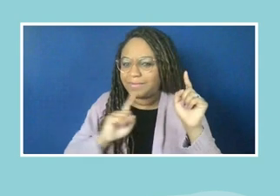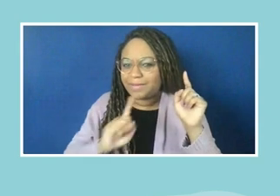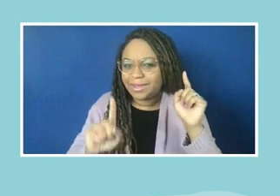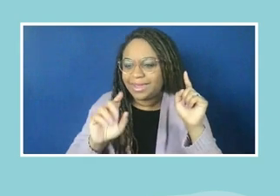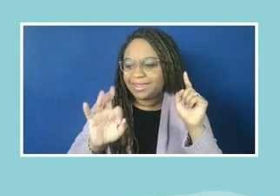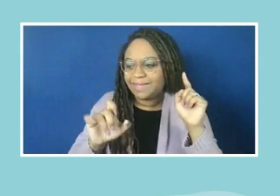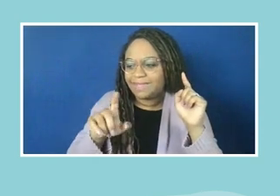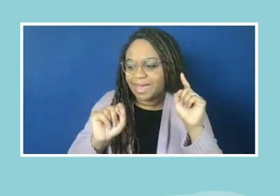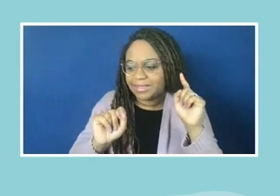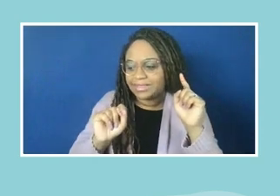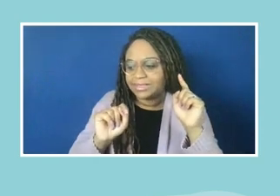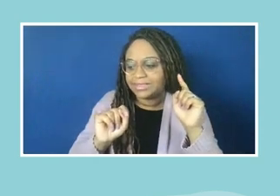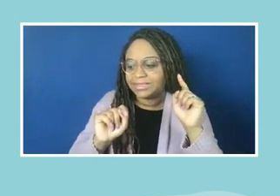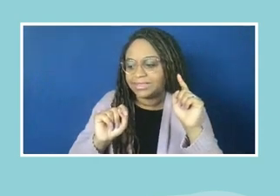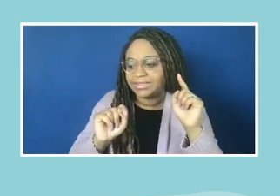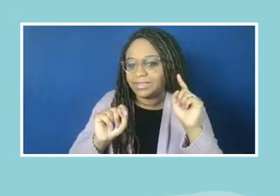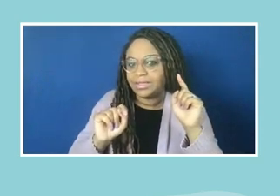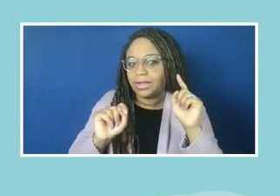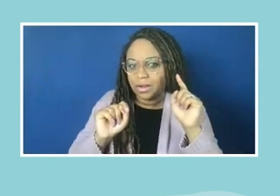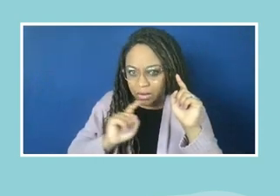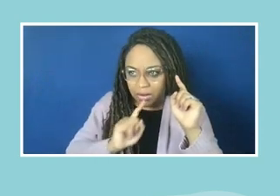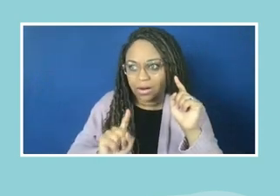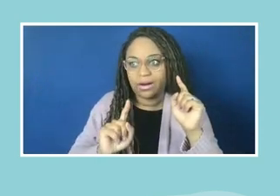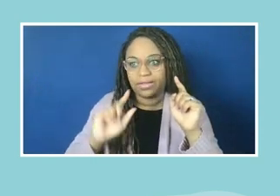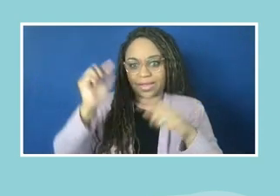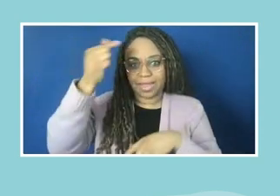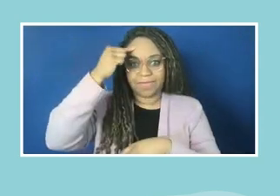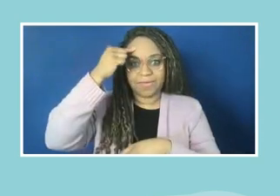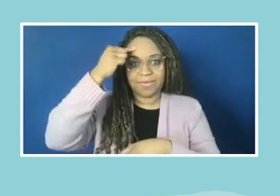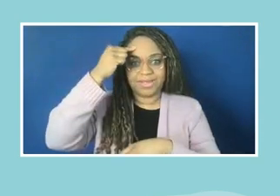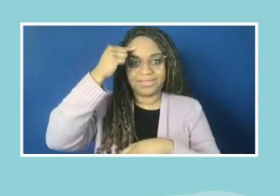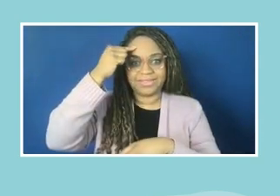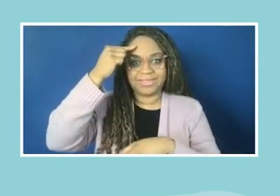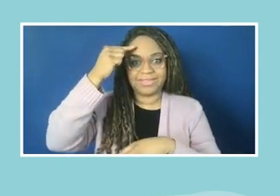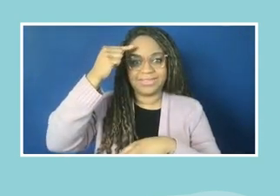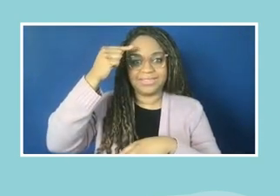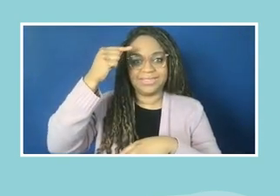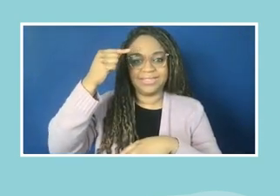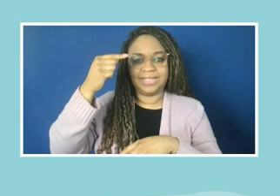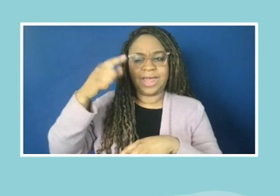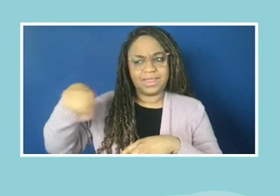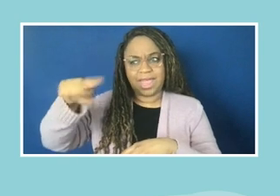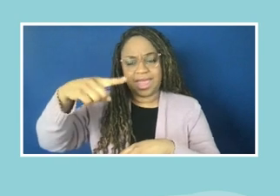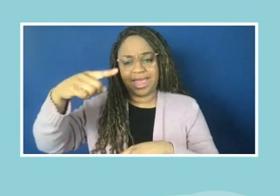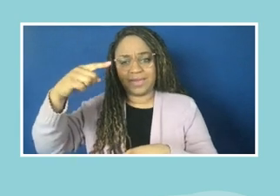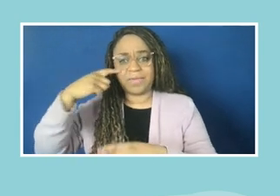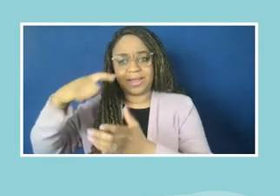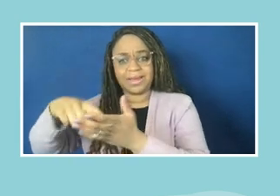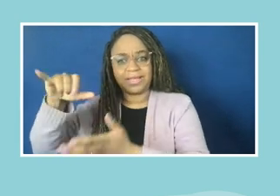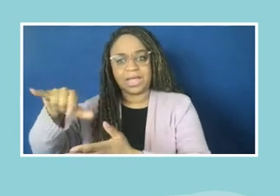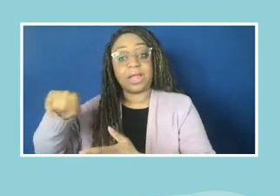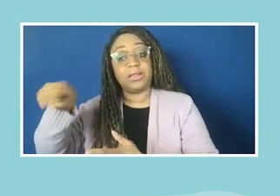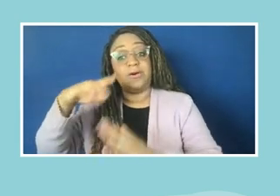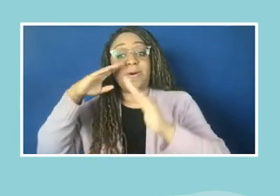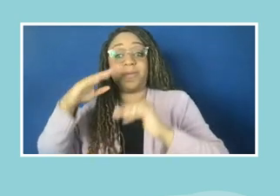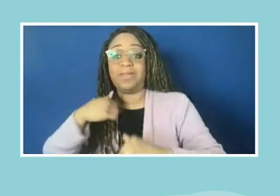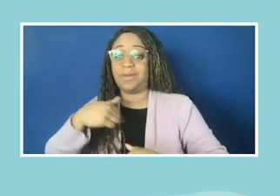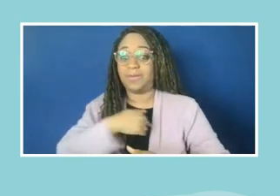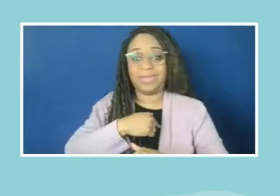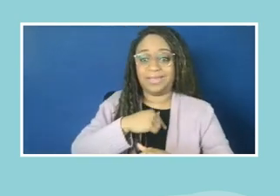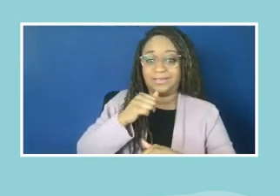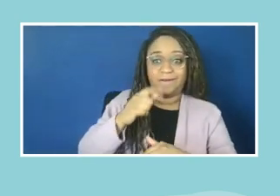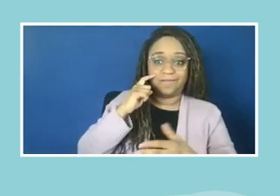government. We recognize that. They hope we don't. Unfortunately, we do have folks out there